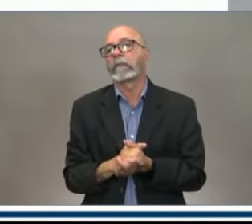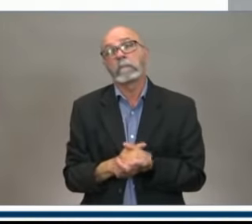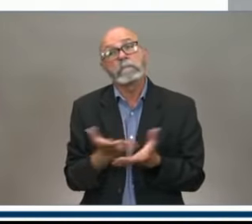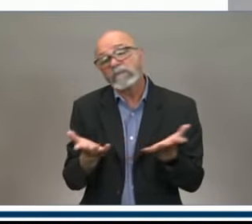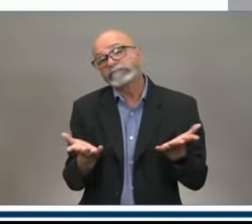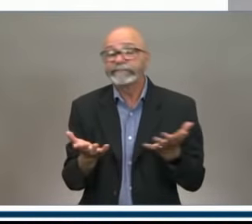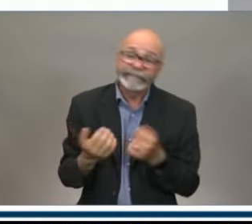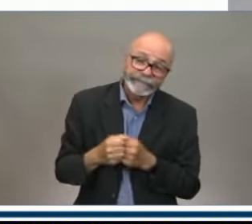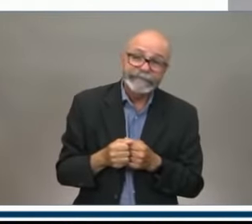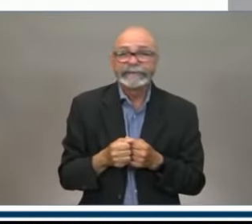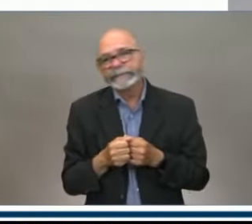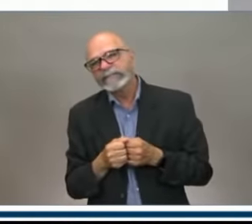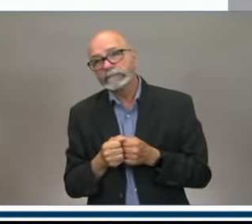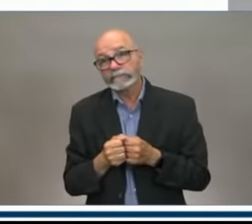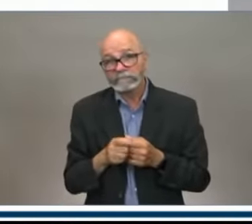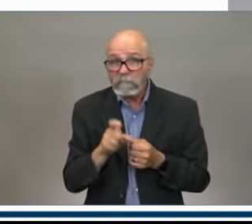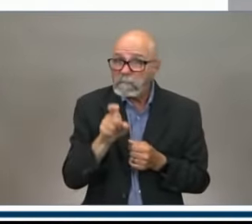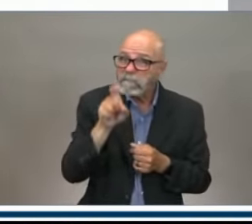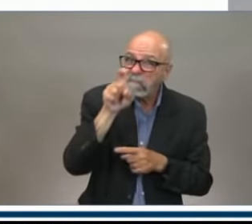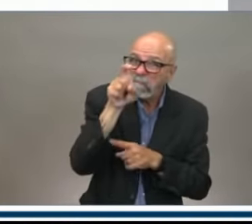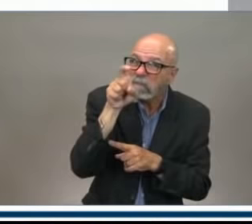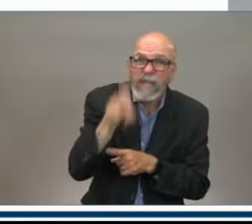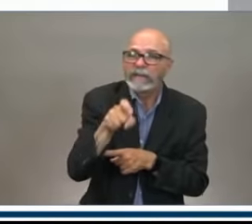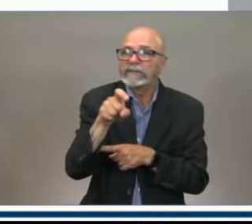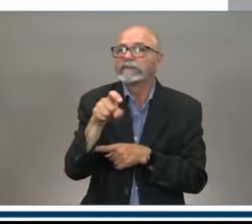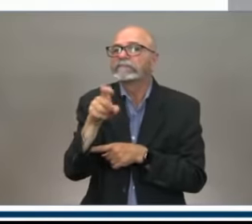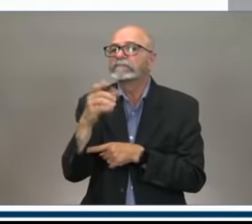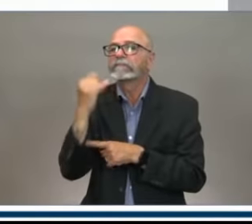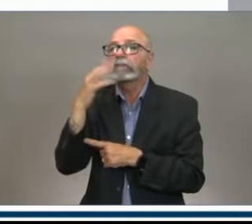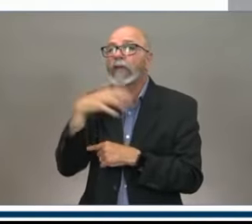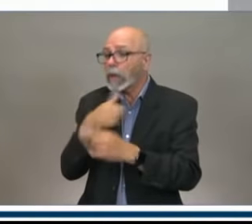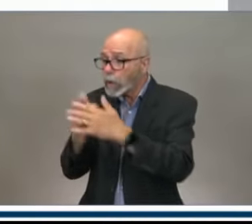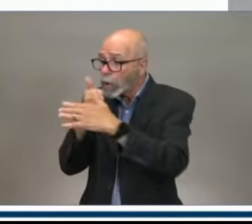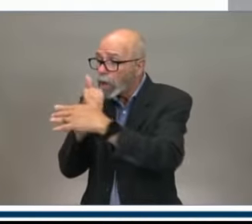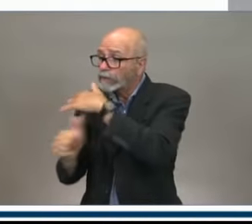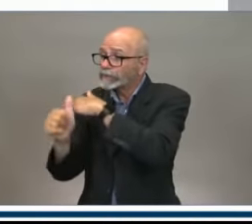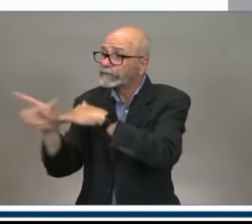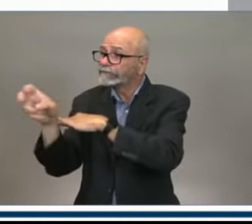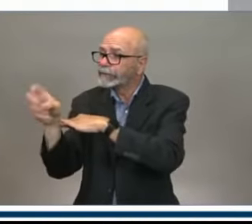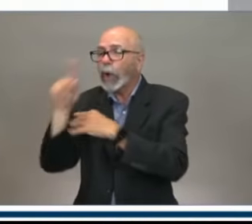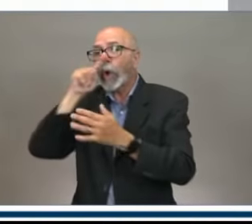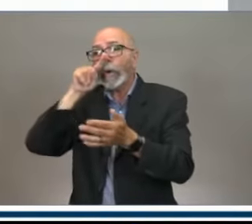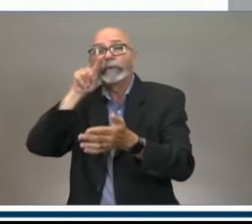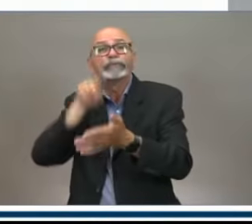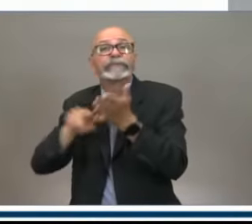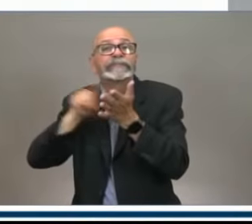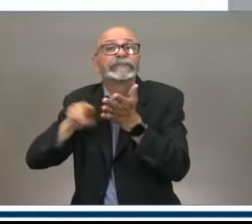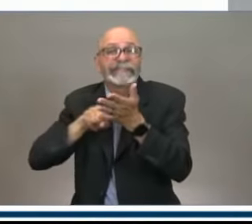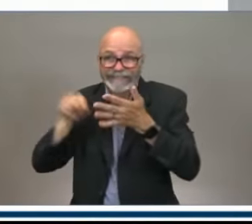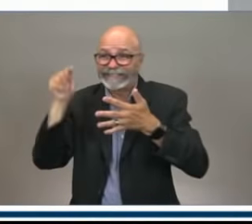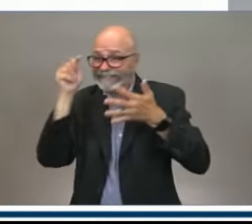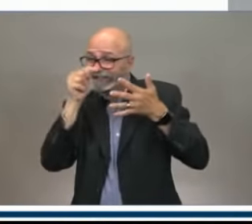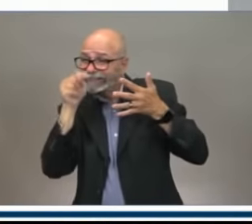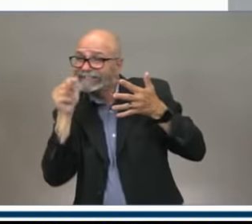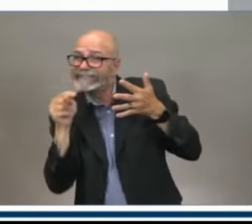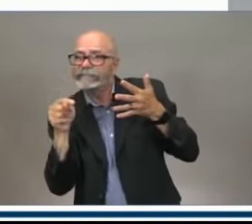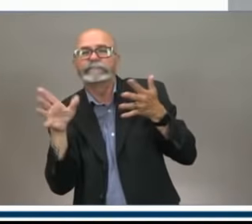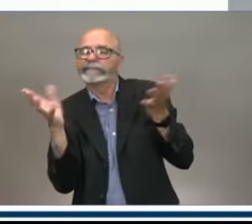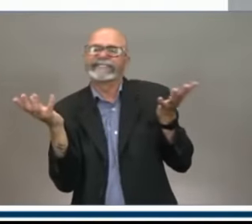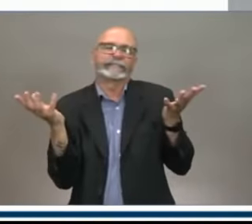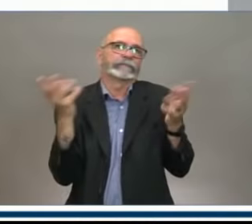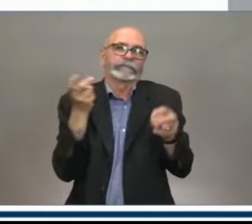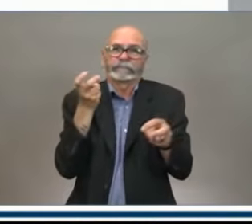done with the resources available under a research protocol. It's not the kind of capacity that public health has at